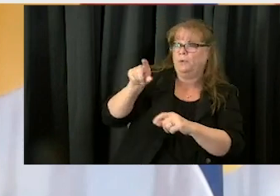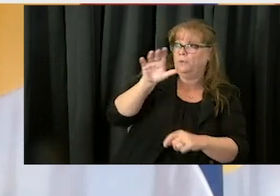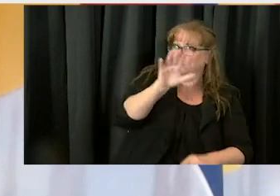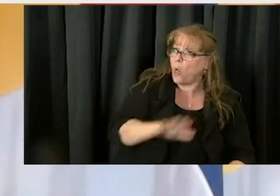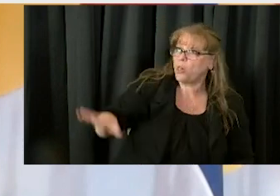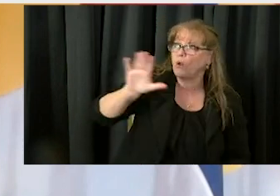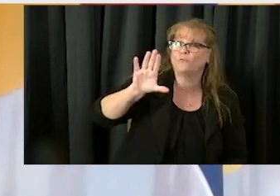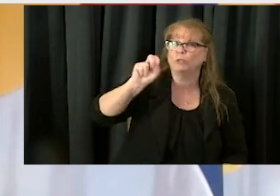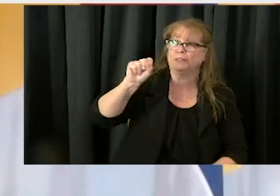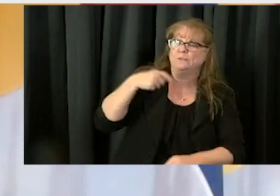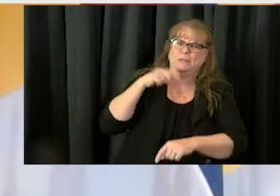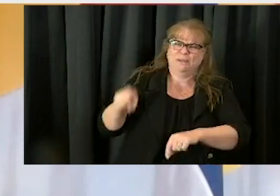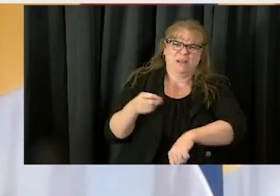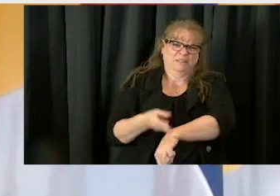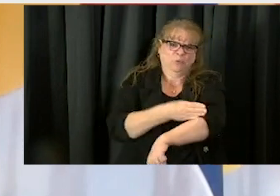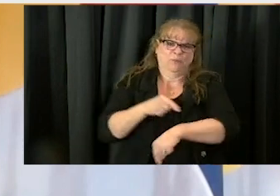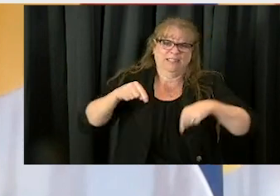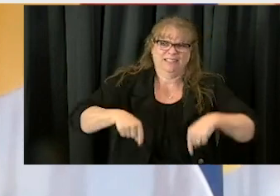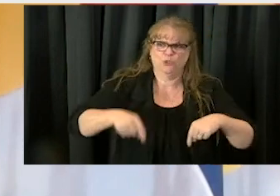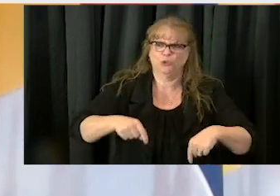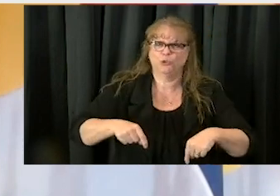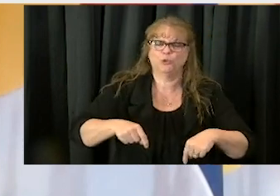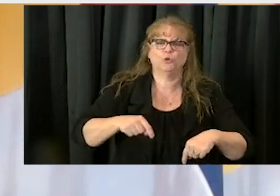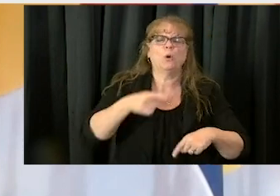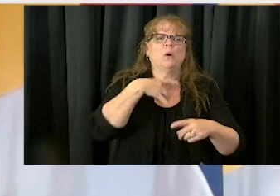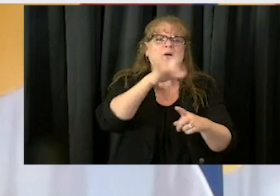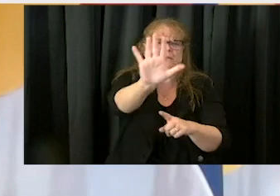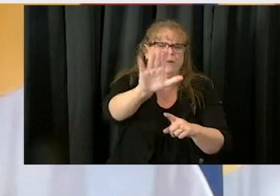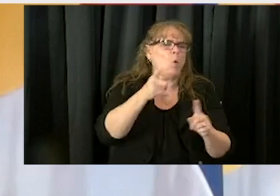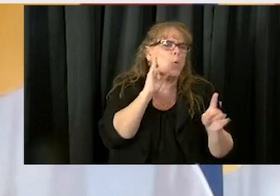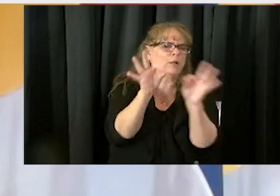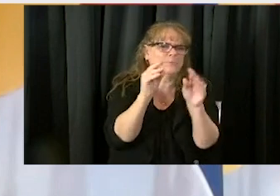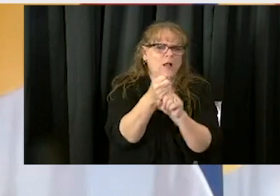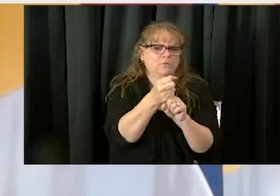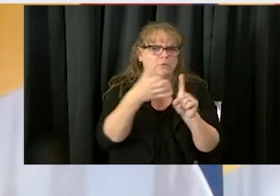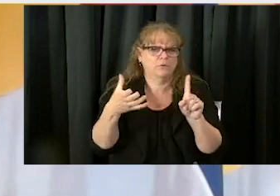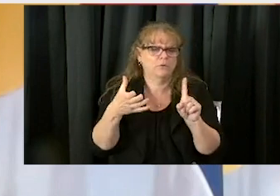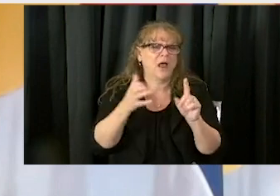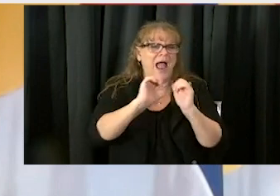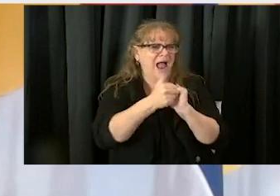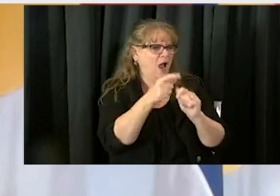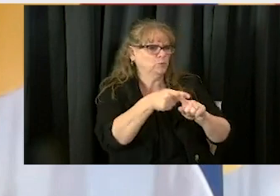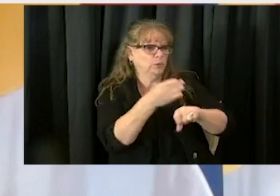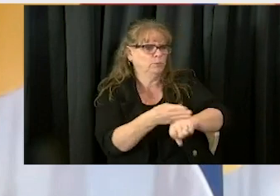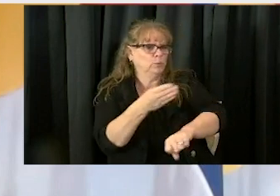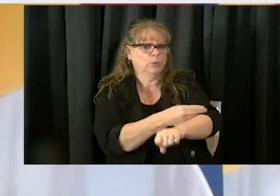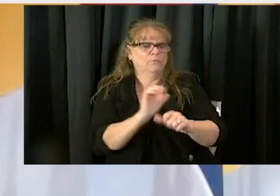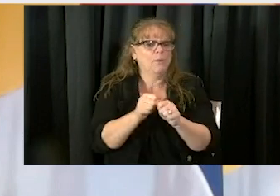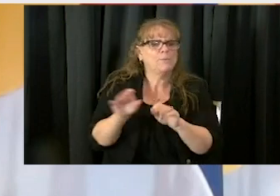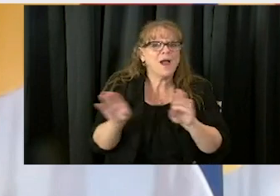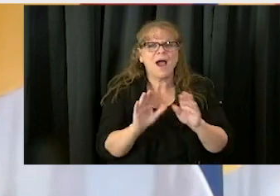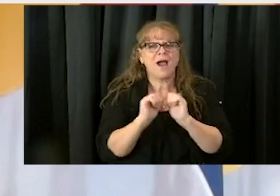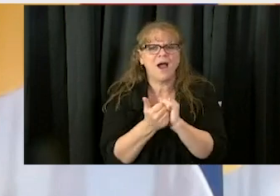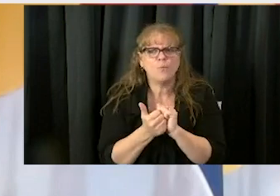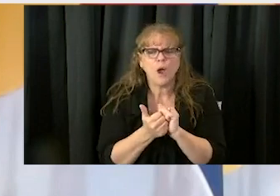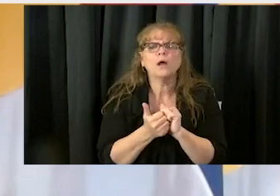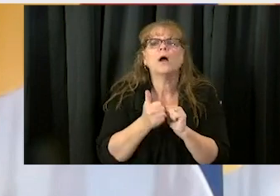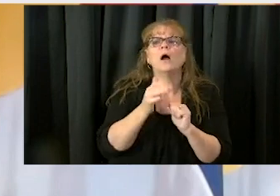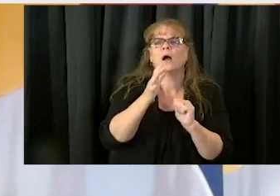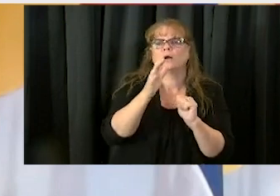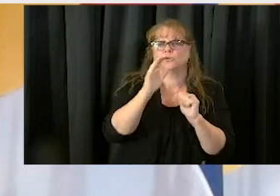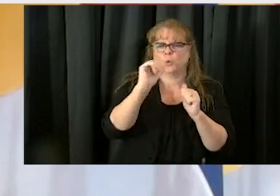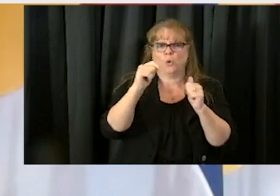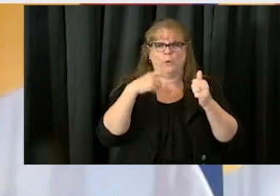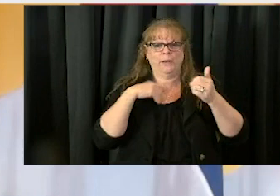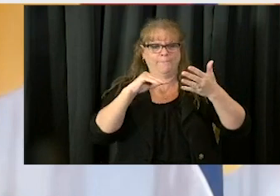of really maintaining Colorado in a leadership role nationally and successfully getting the vaccine into the arms,